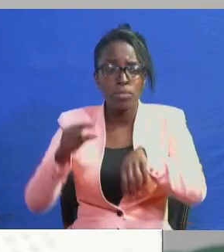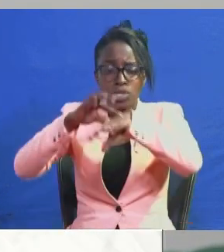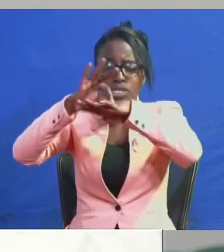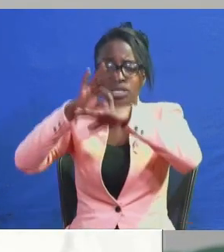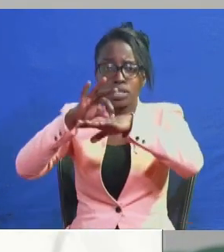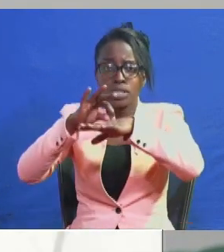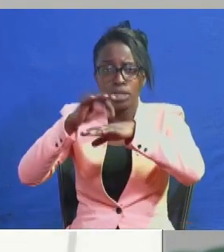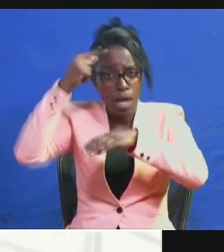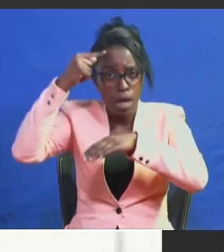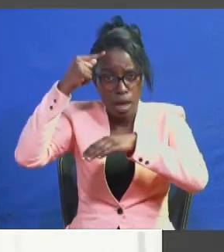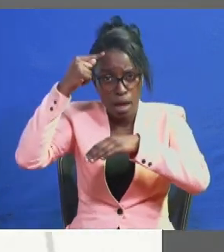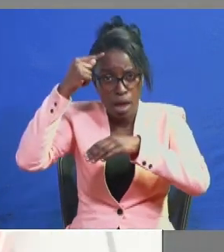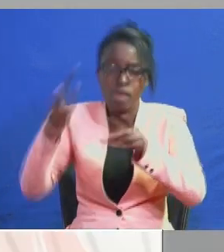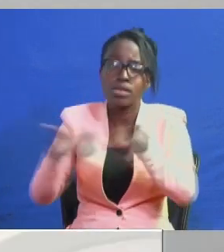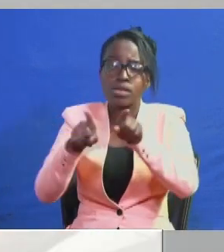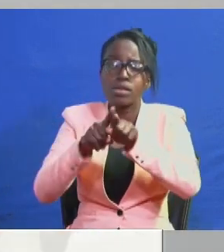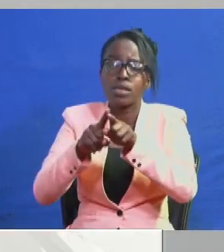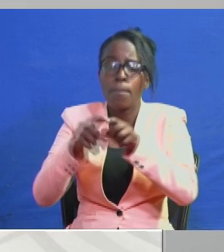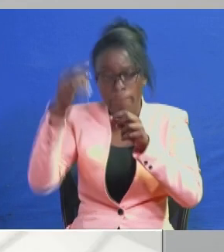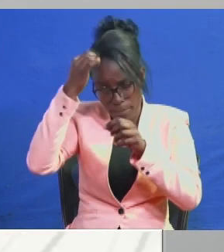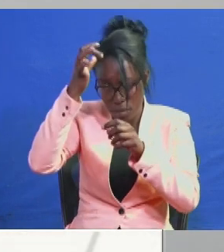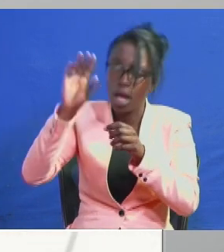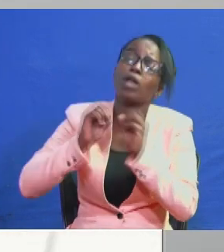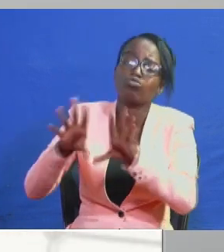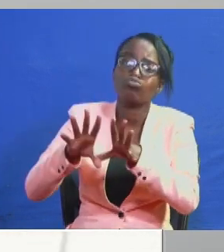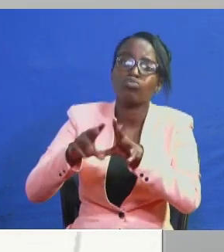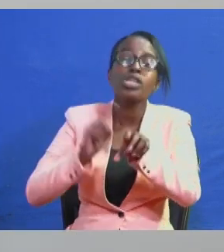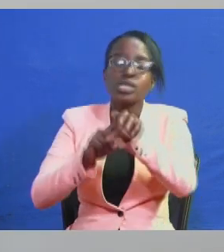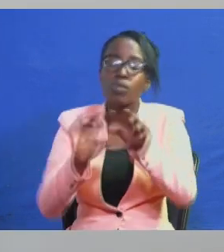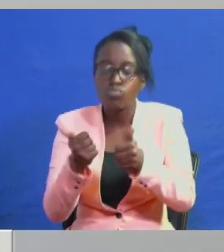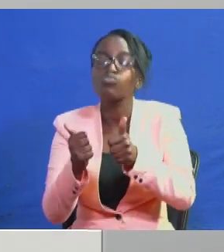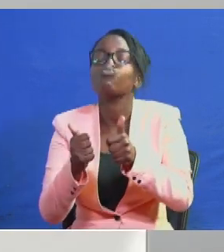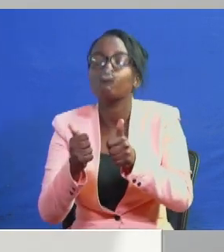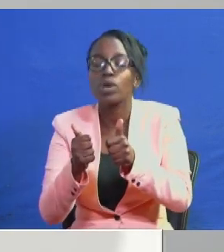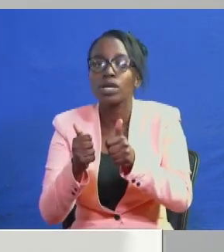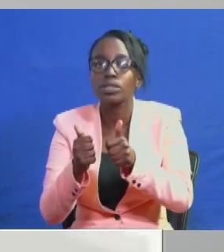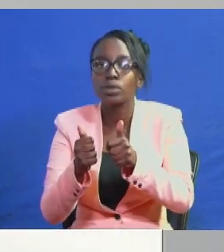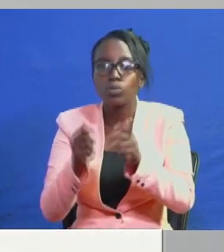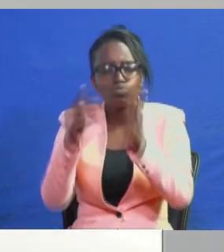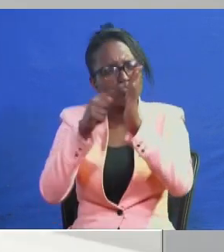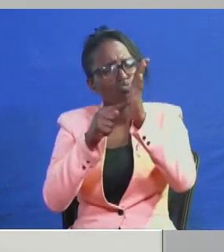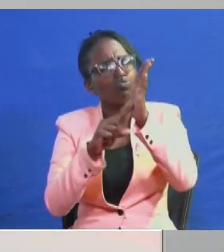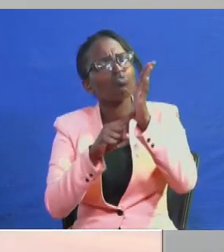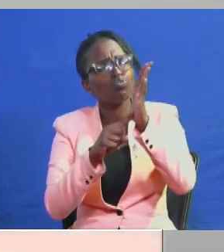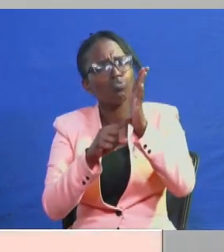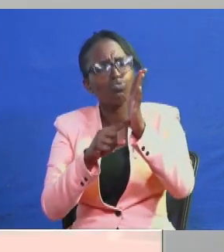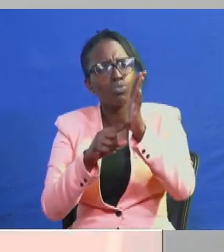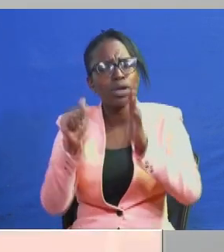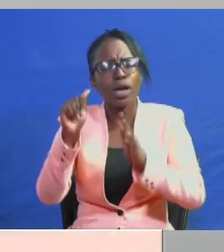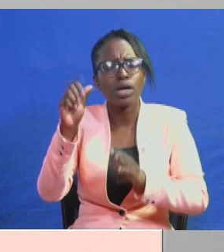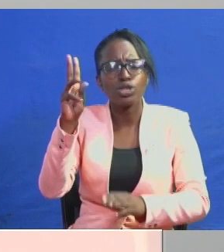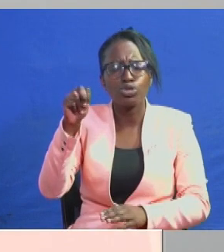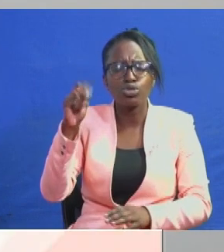hair loss that comes in. For men, it's quite aggressive because the pattern hair loss is, we call it androgenetic.